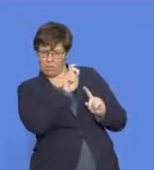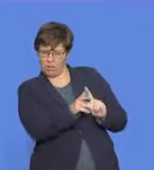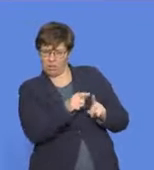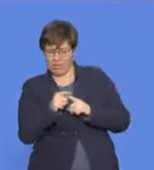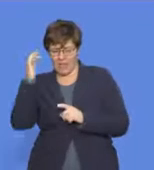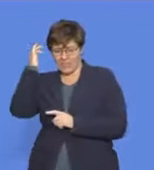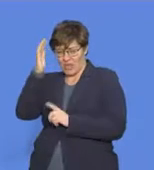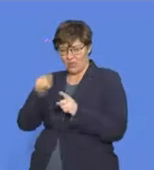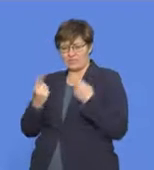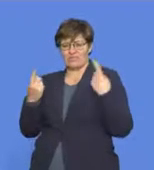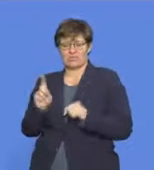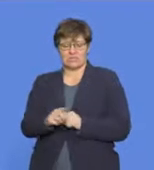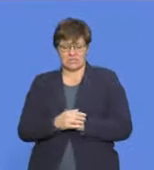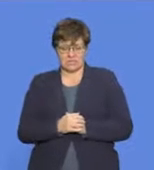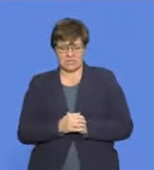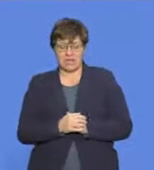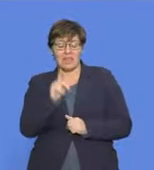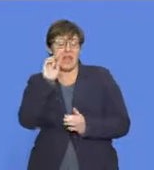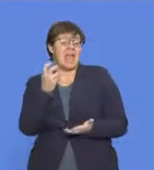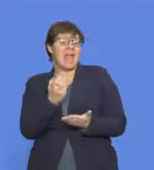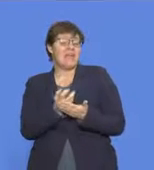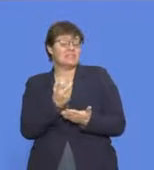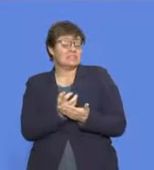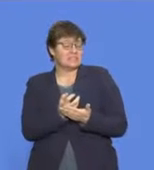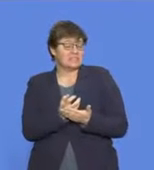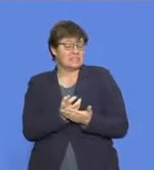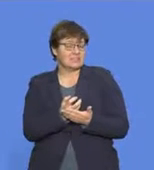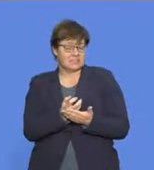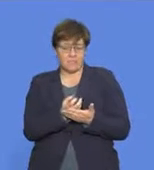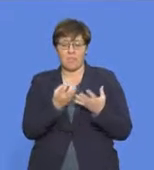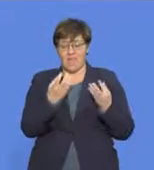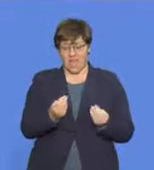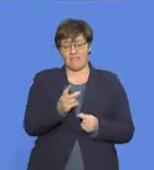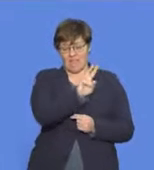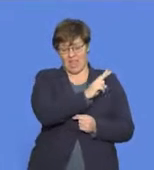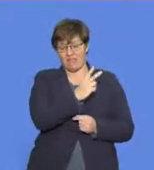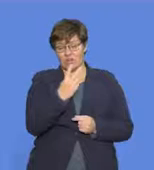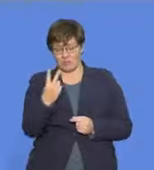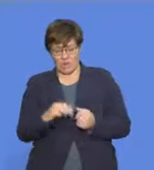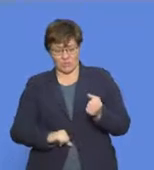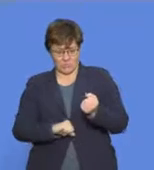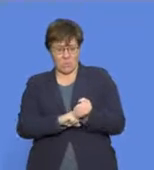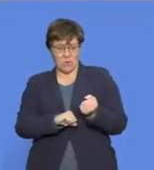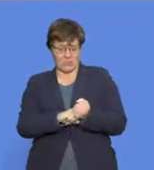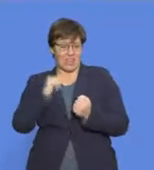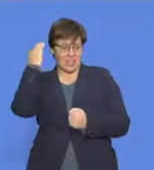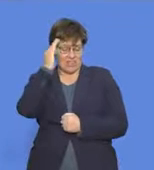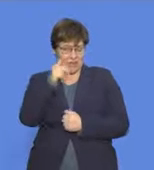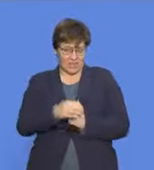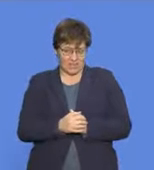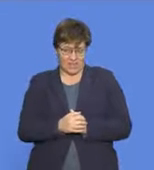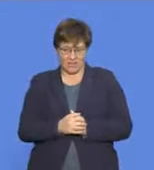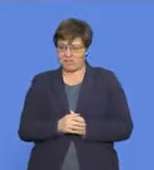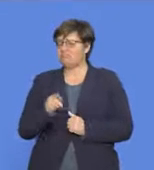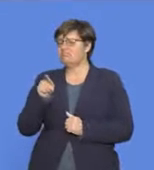evolution evidence. So there's lots of evidence that we have that supports the theory of evolution.